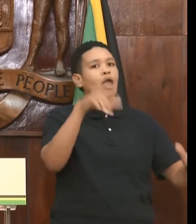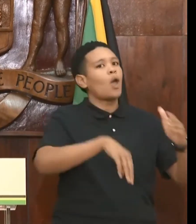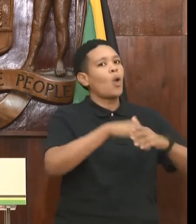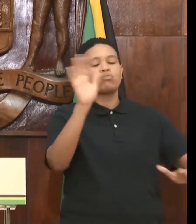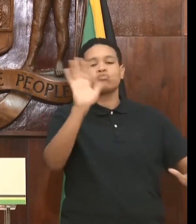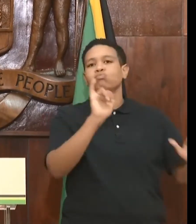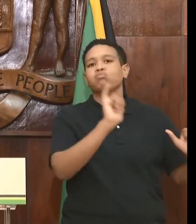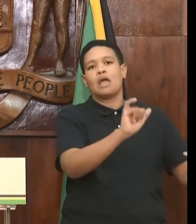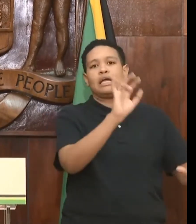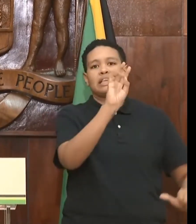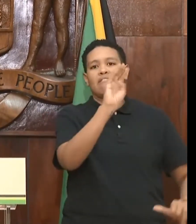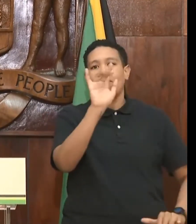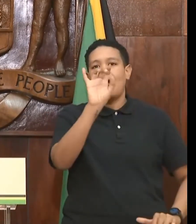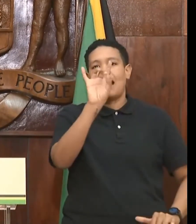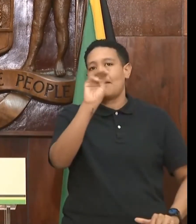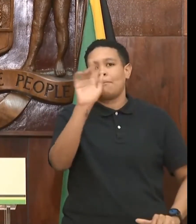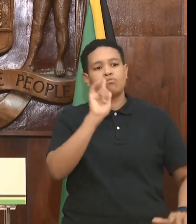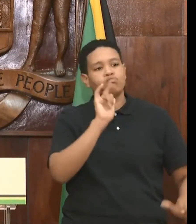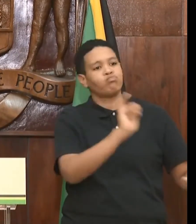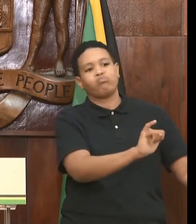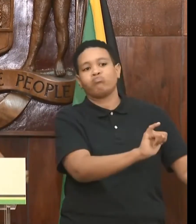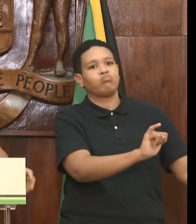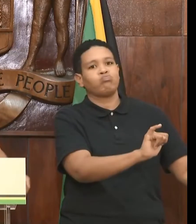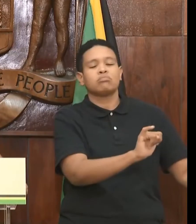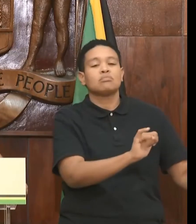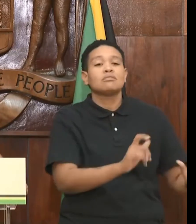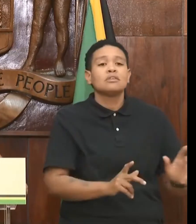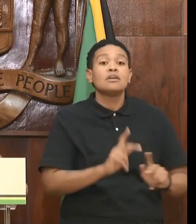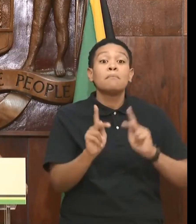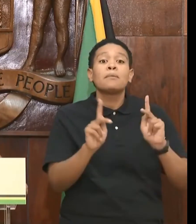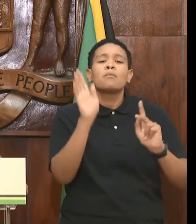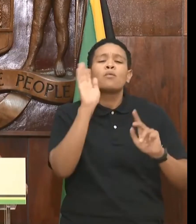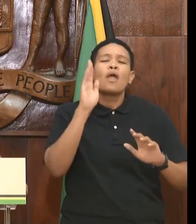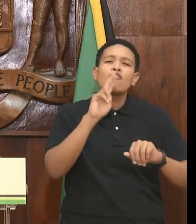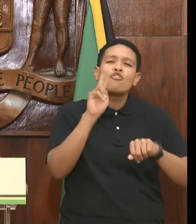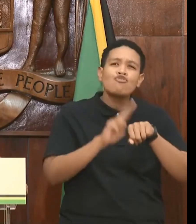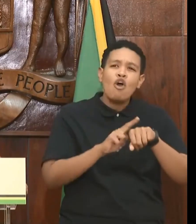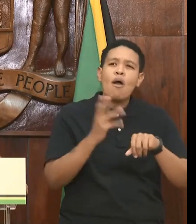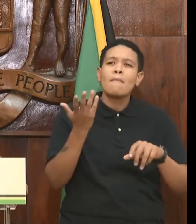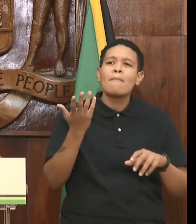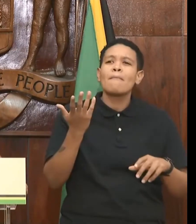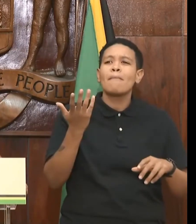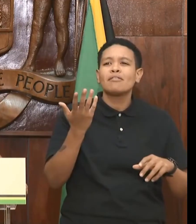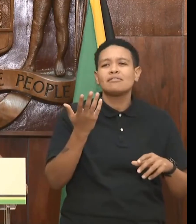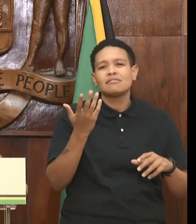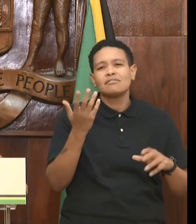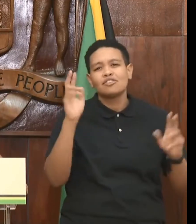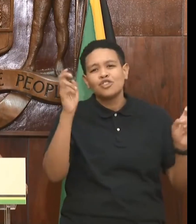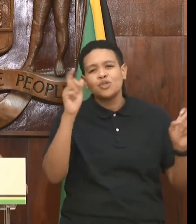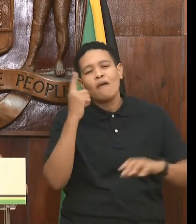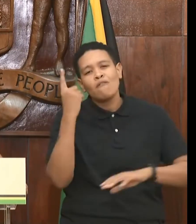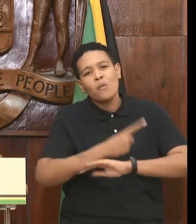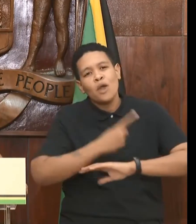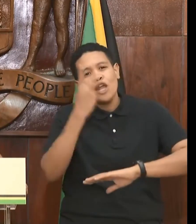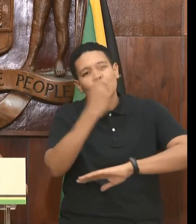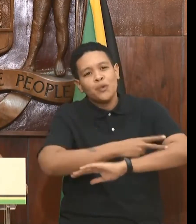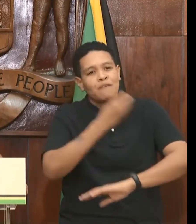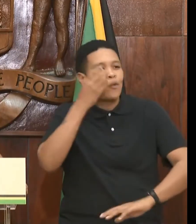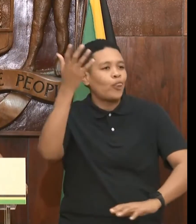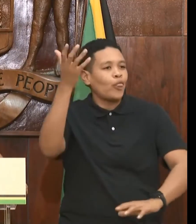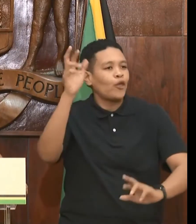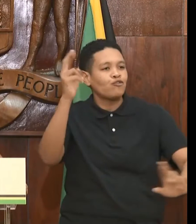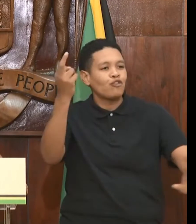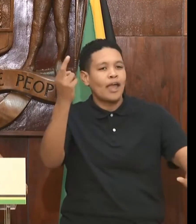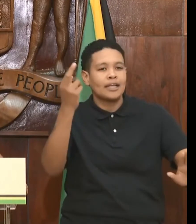persons would have had, under normal circumstances, supplies for the next day or a day or two.